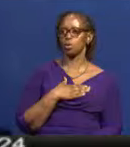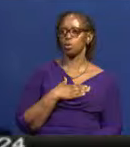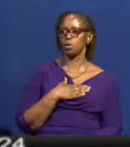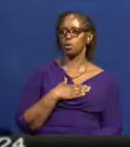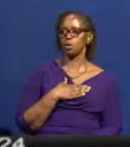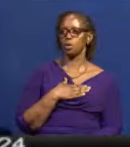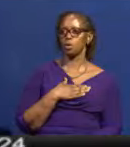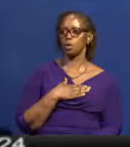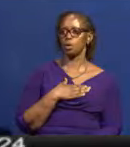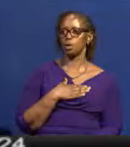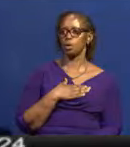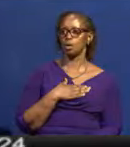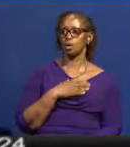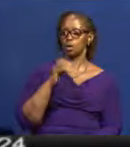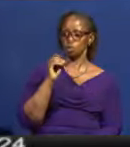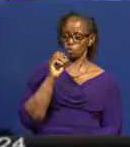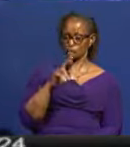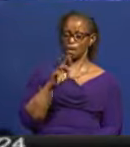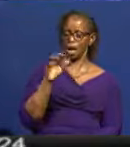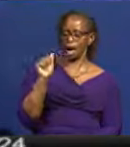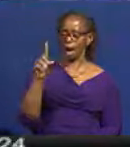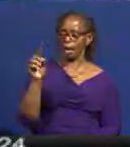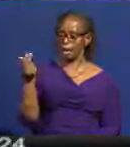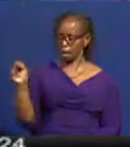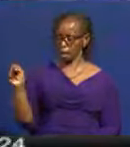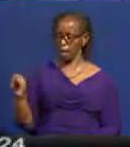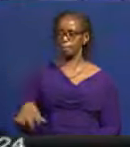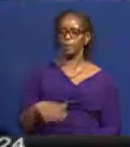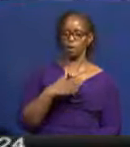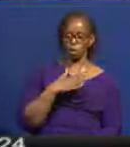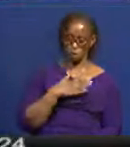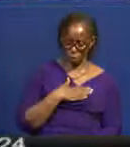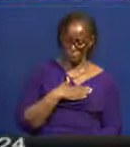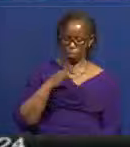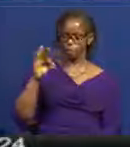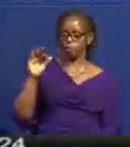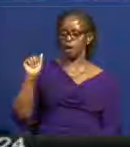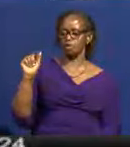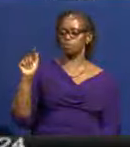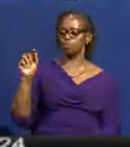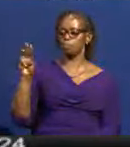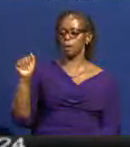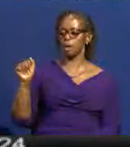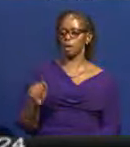Honorable Dr. Aden Kainan. Honorable Fatuma